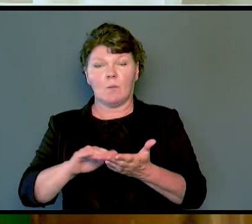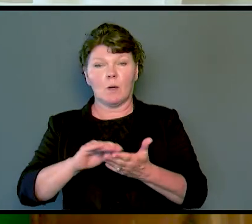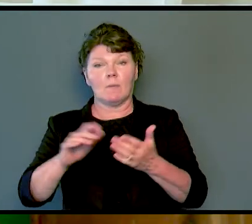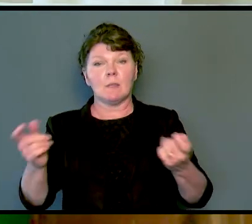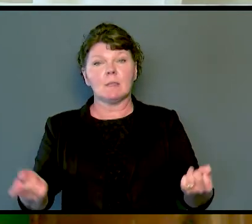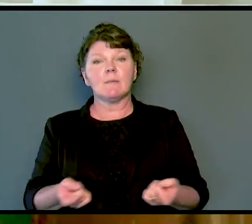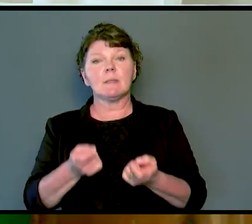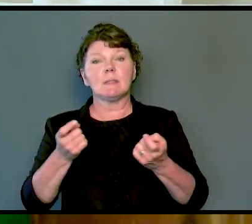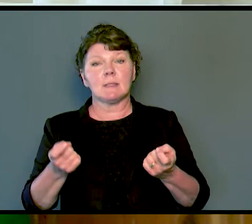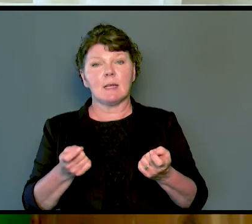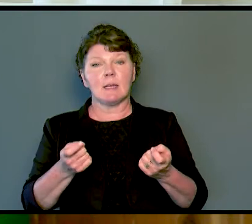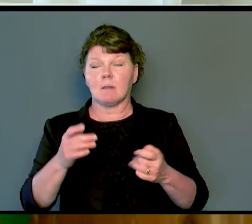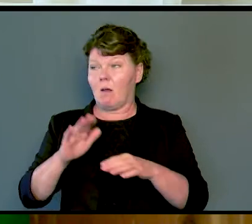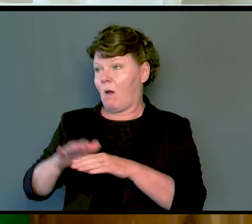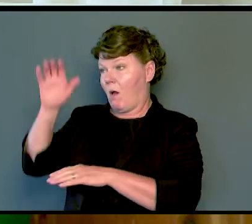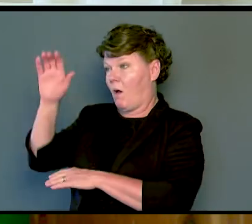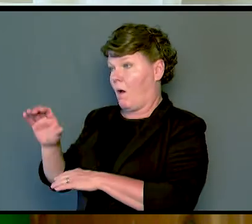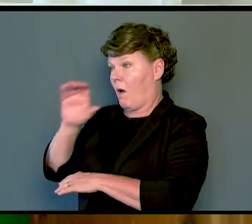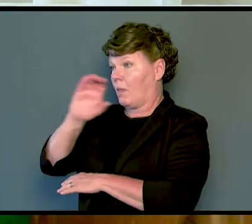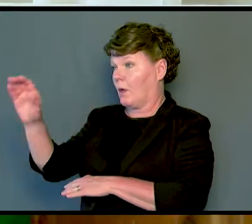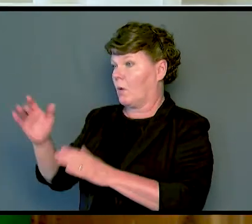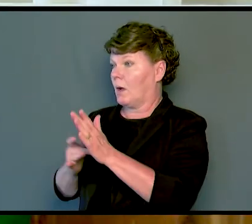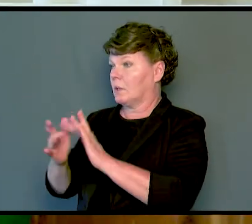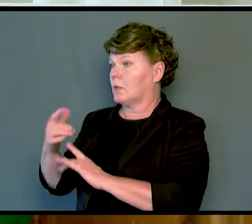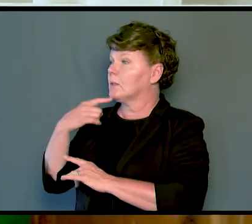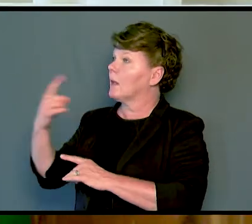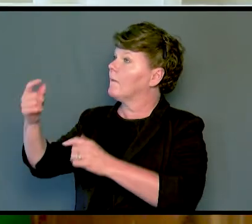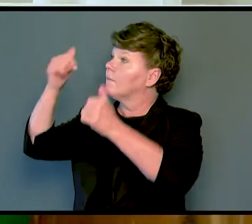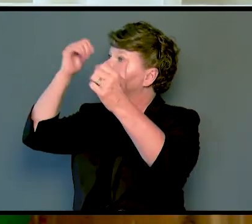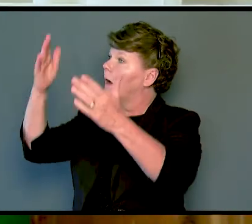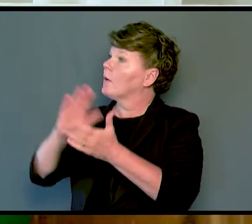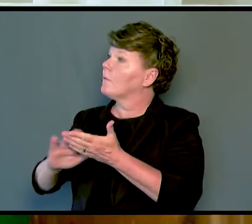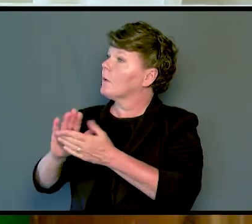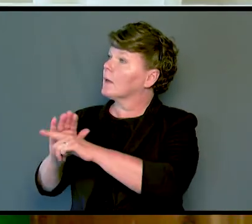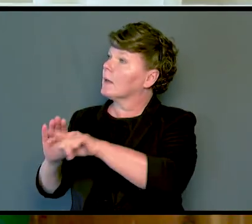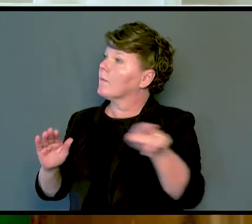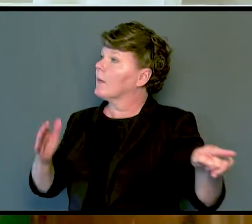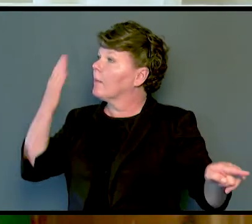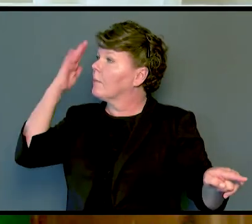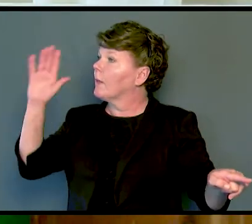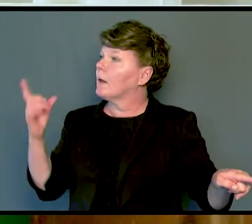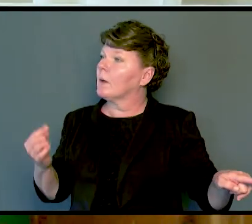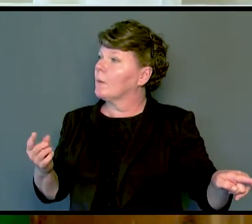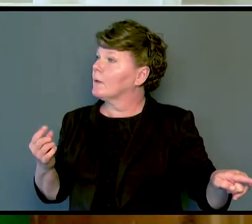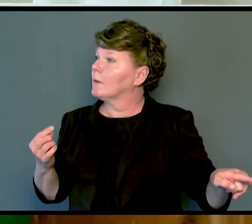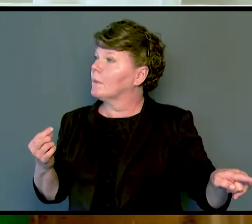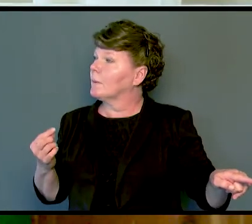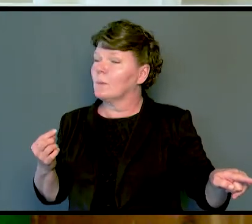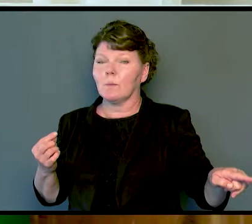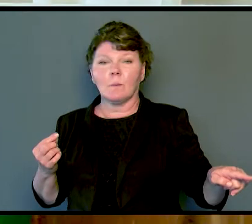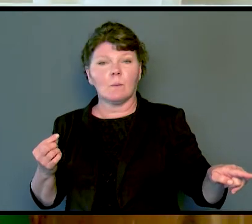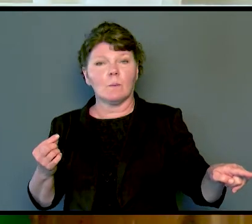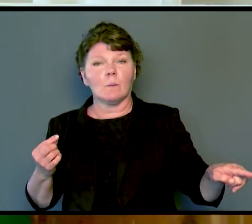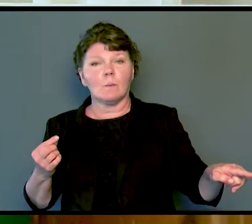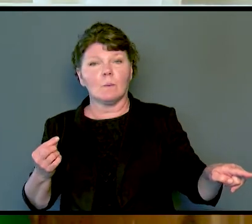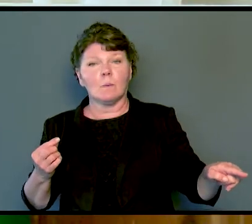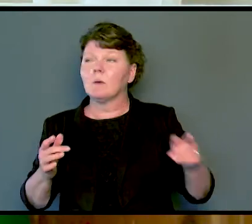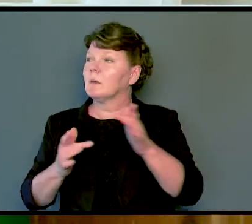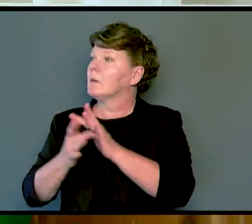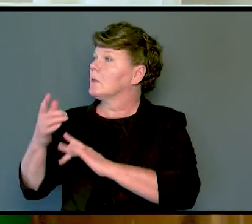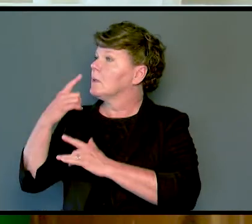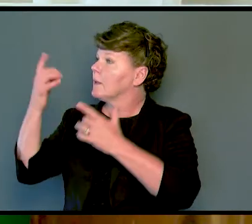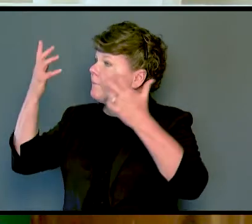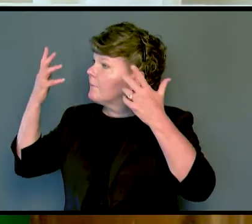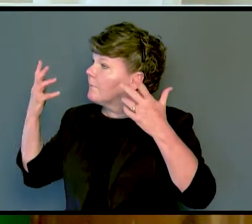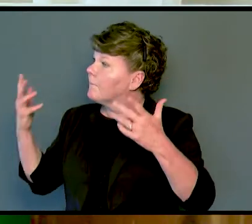forgiveness of sins. When he was on the cross, he said, Father, forgive them, for they do not know what they do. When Jesus said, it